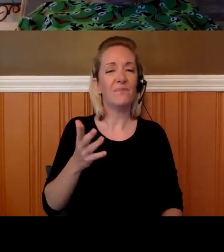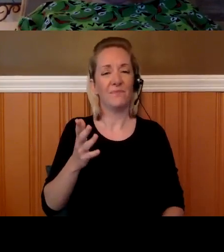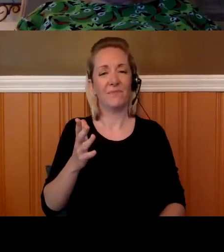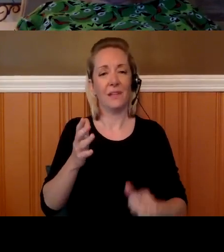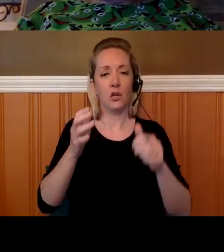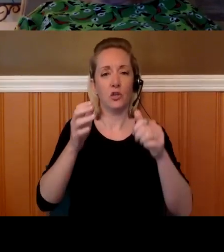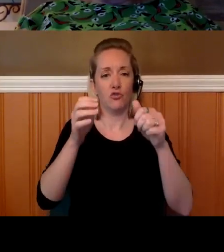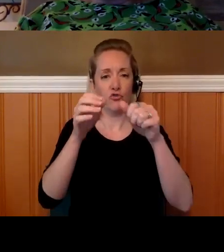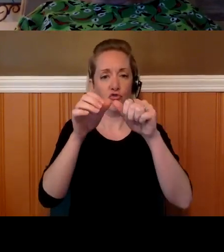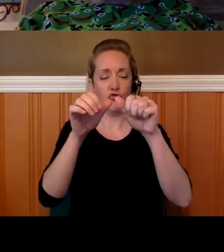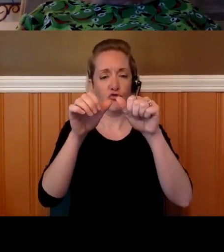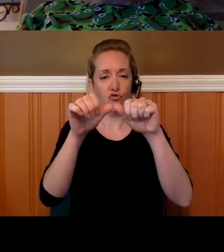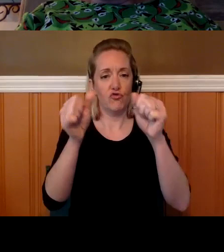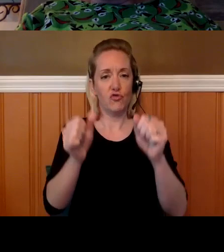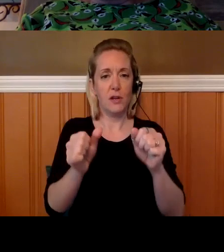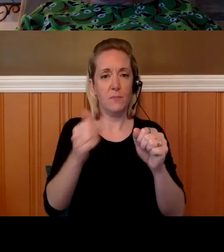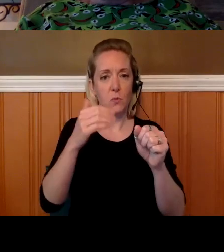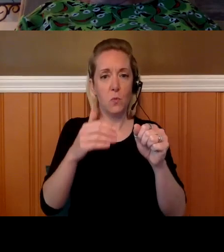little bump at the bottom,